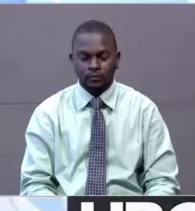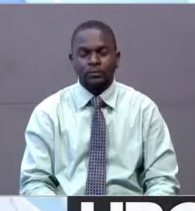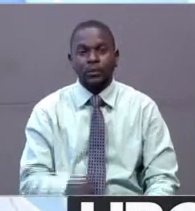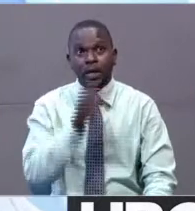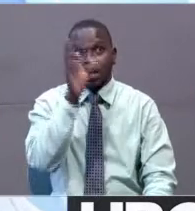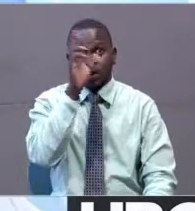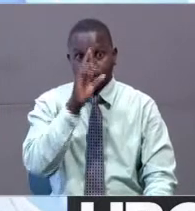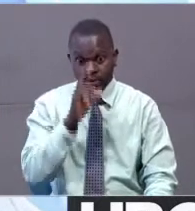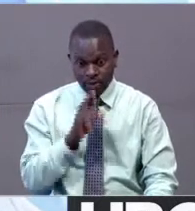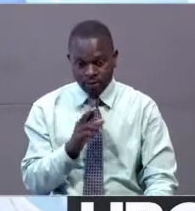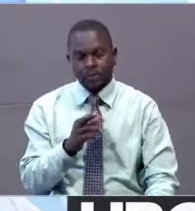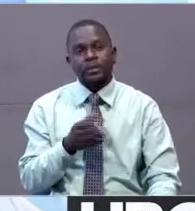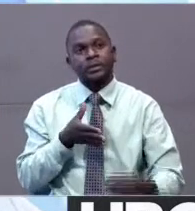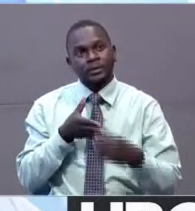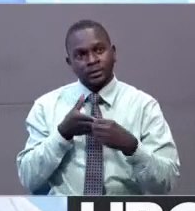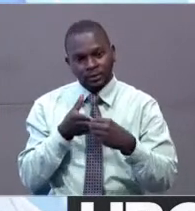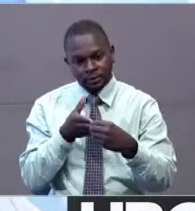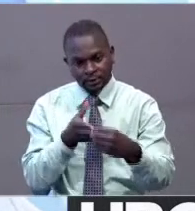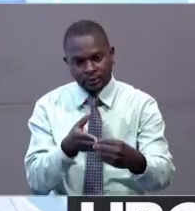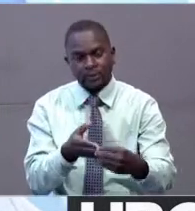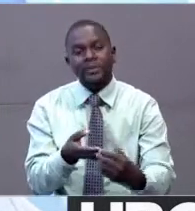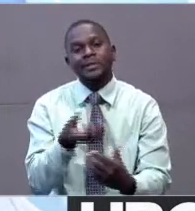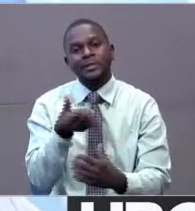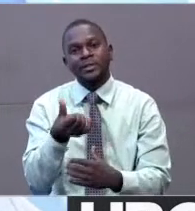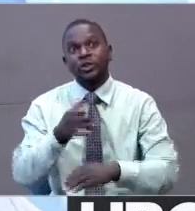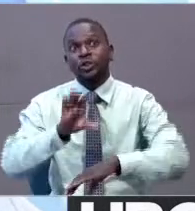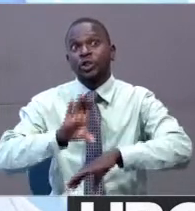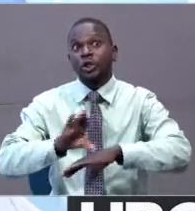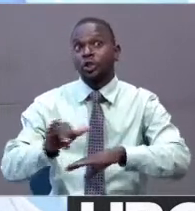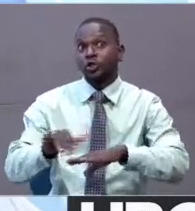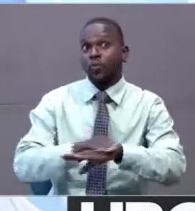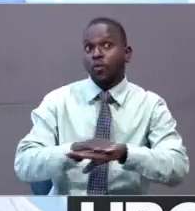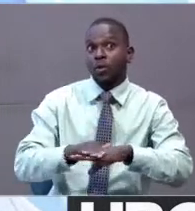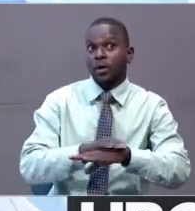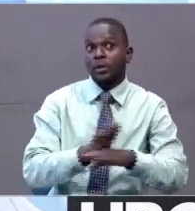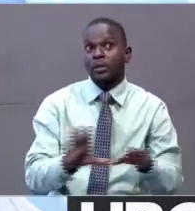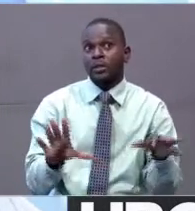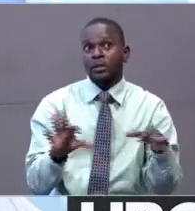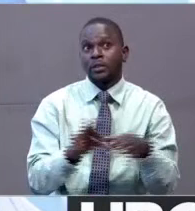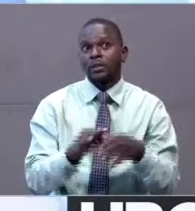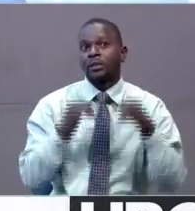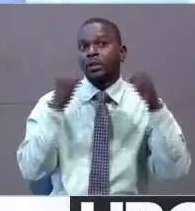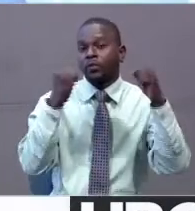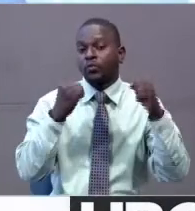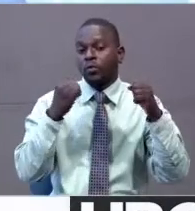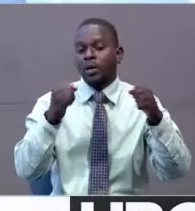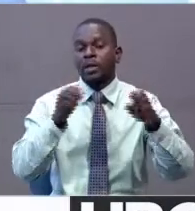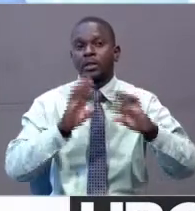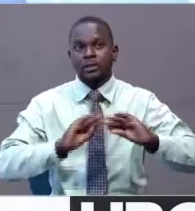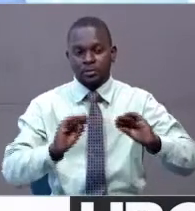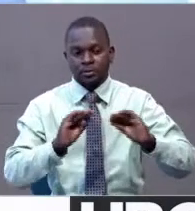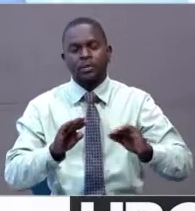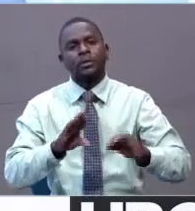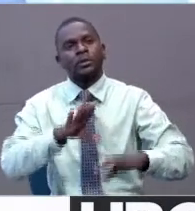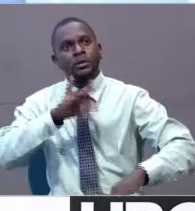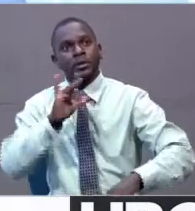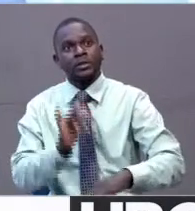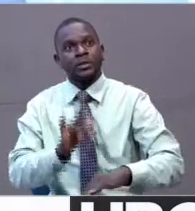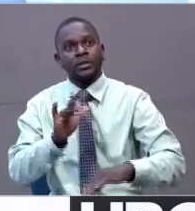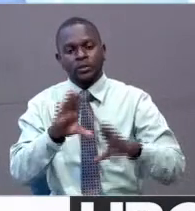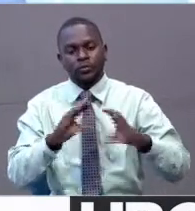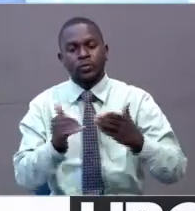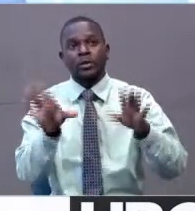Religious leaders from six Anglican dioceses in Buganda have also joined the campaign to train and educate communities